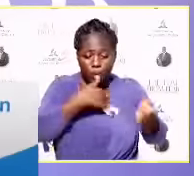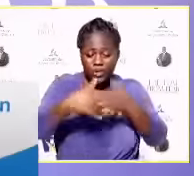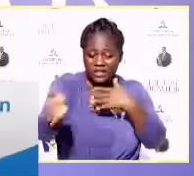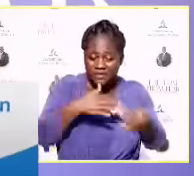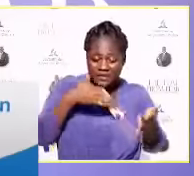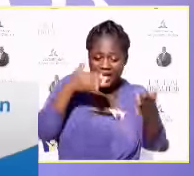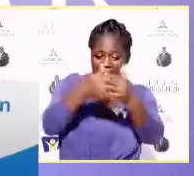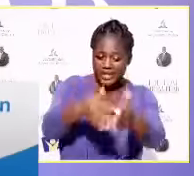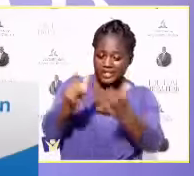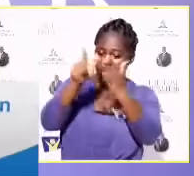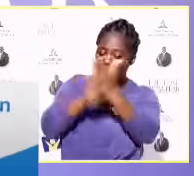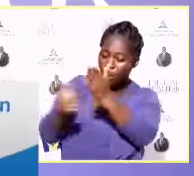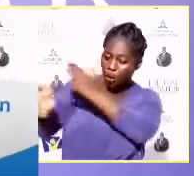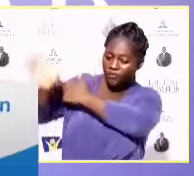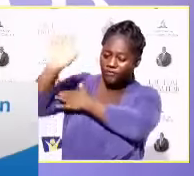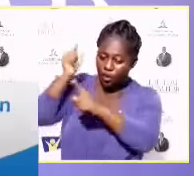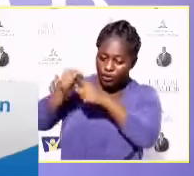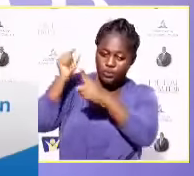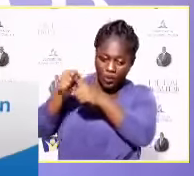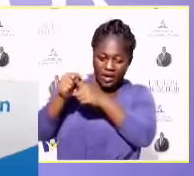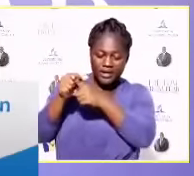God